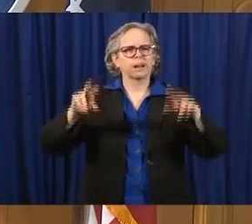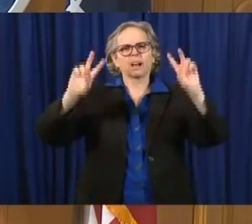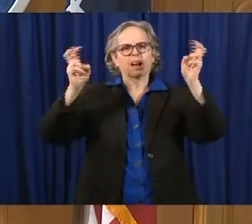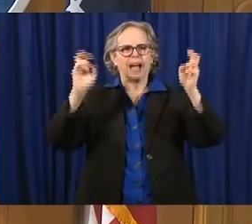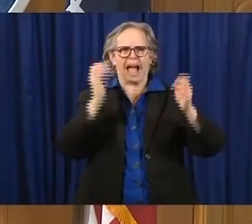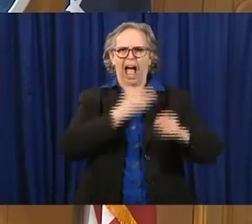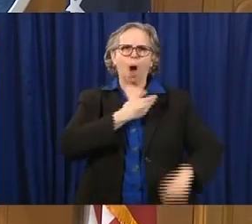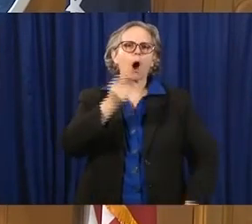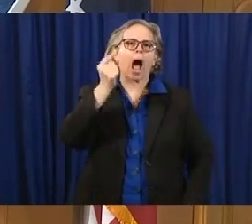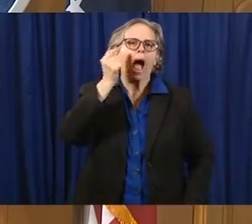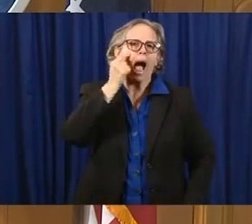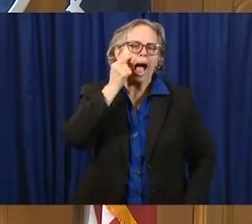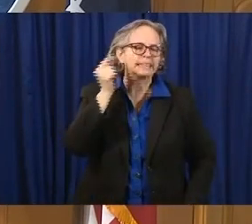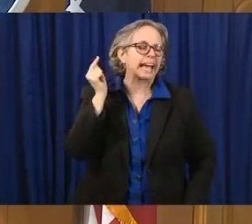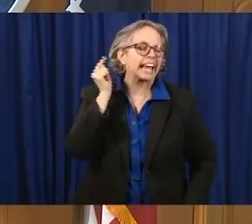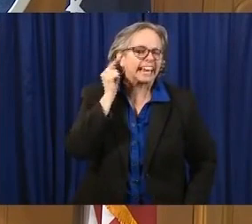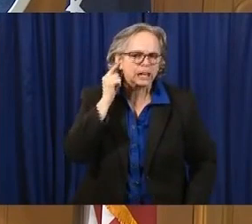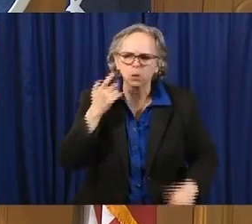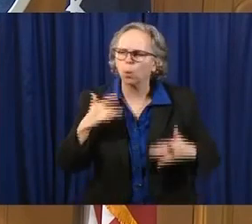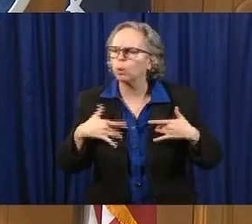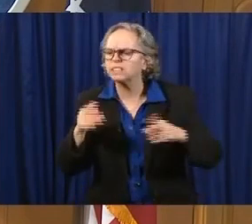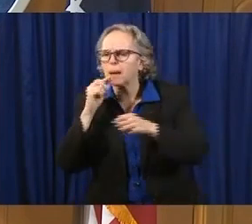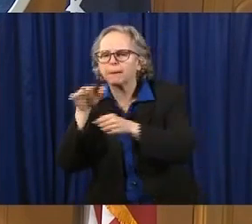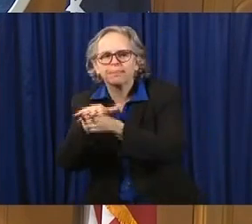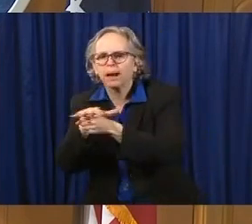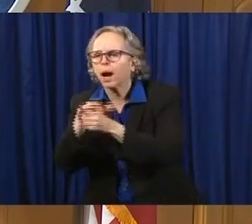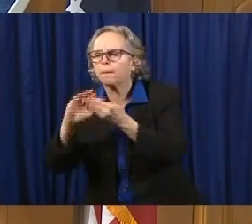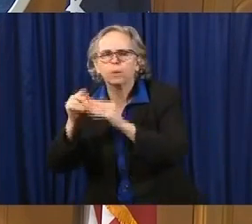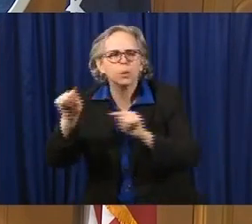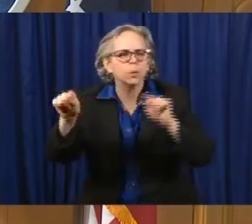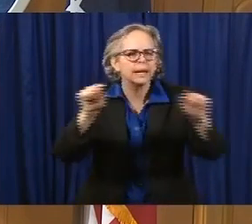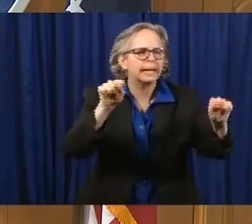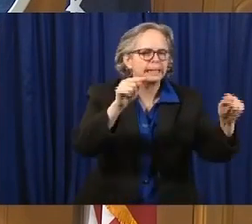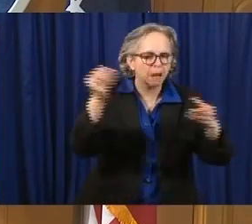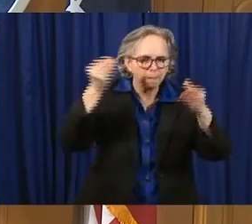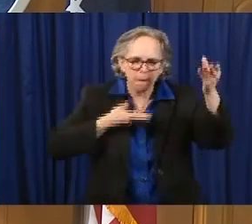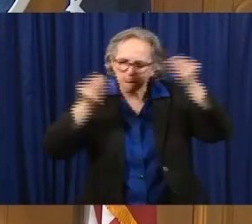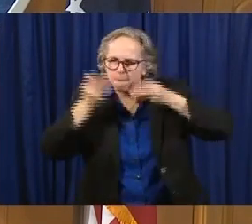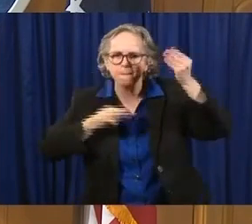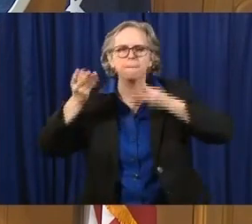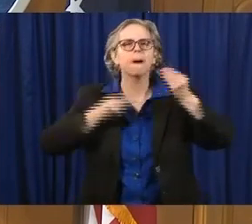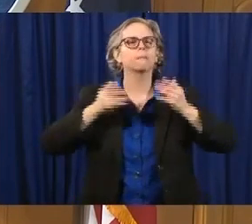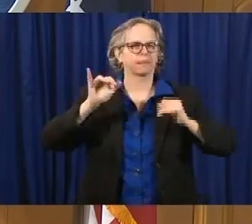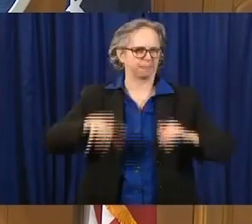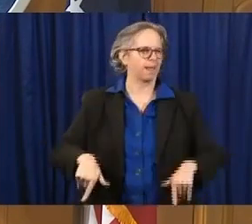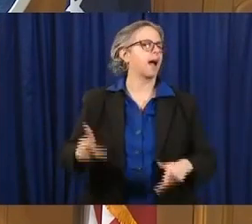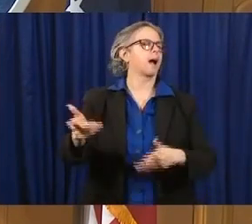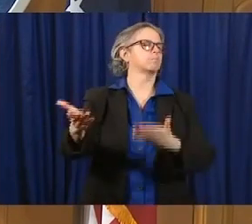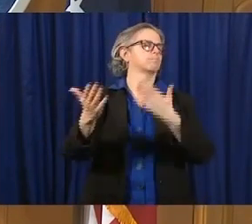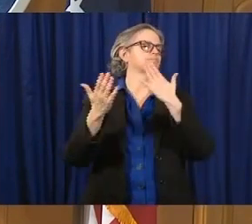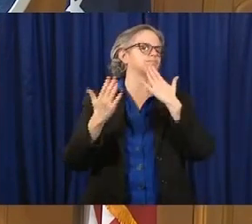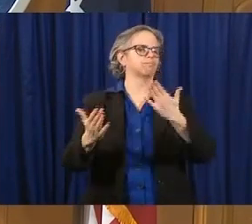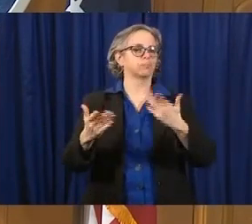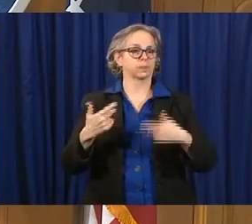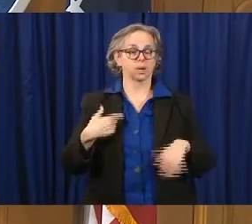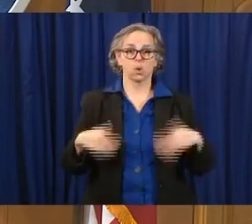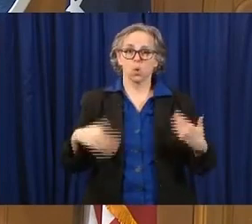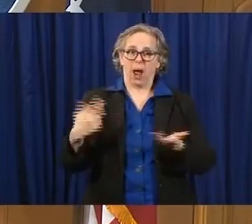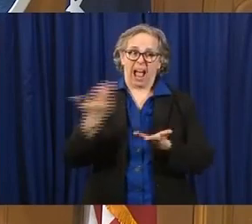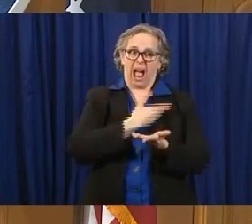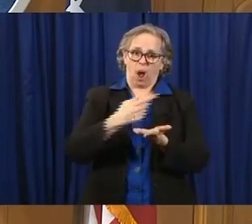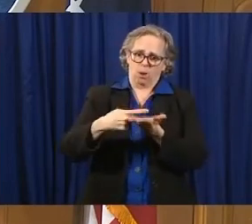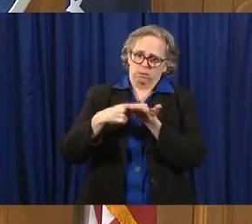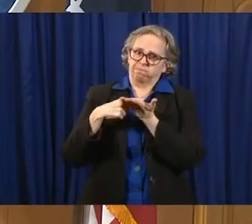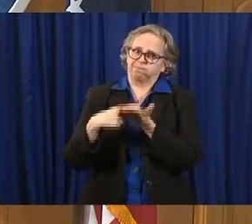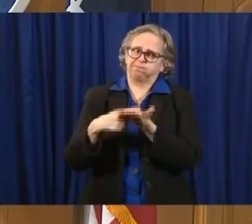and reporting what they're seeing, what we can do better, what we're not doing well. And these conversations are really very, very